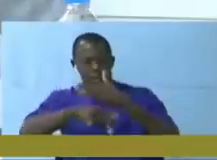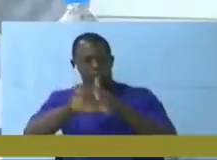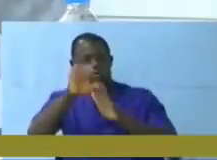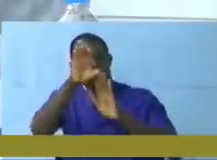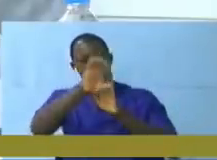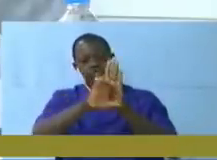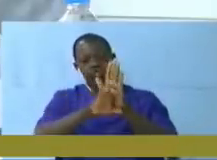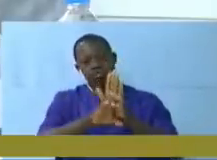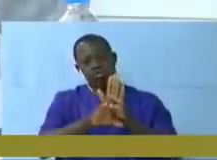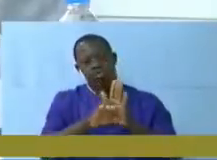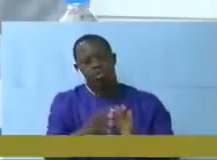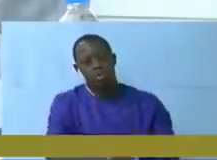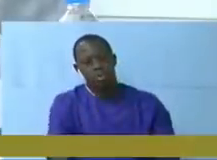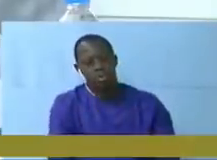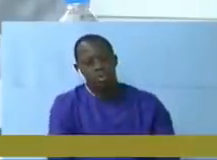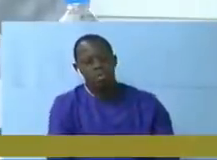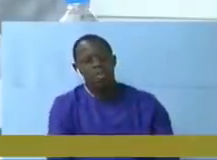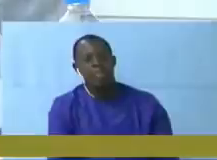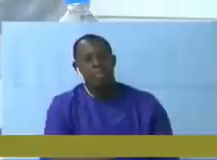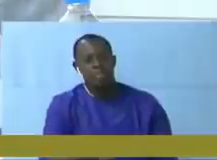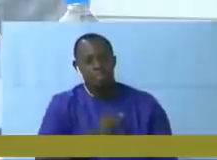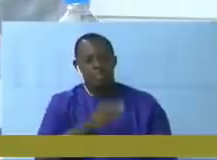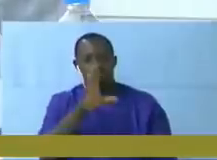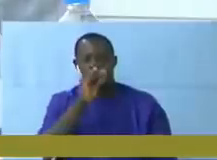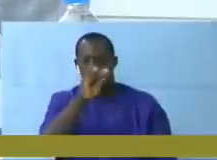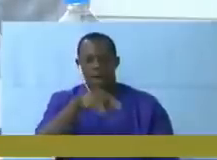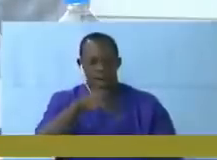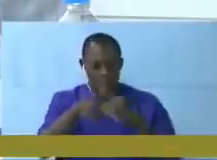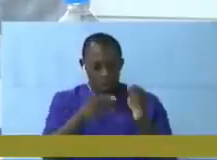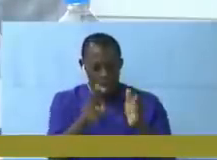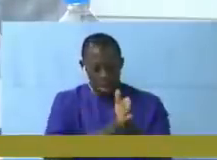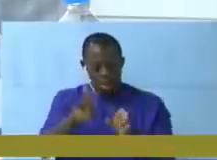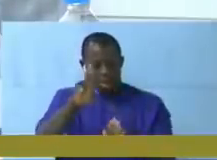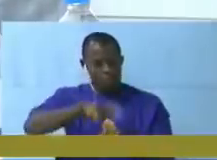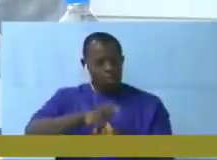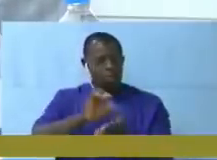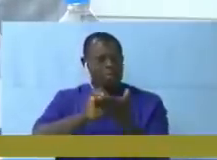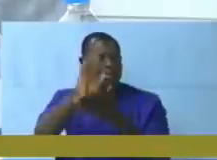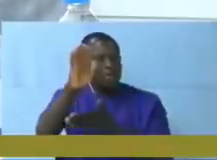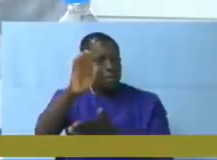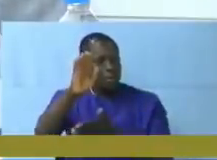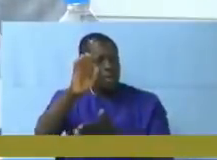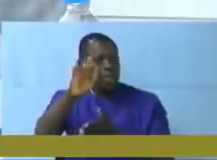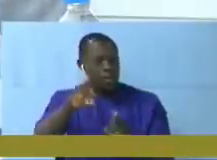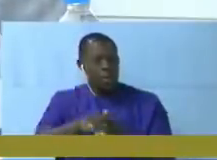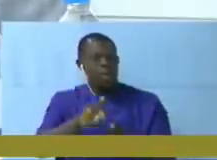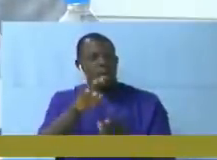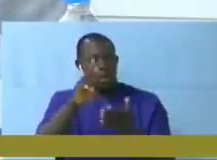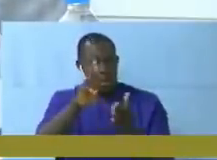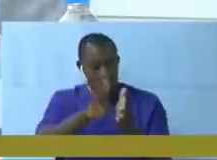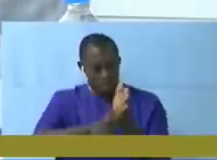Please, I'm talking about reports submitted before, you know, by the